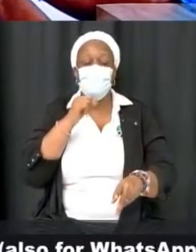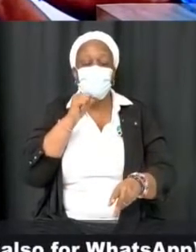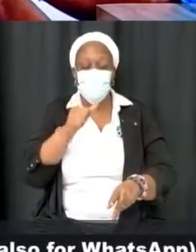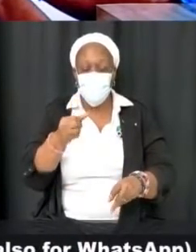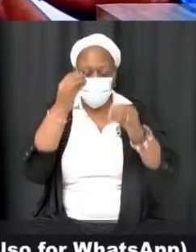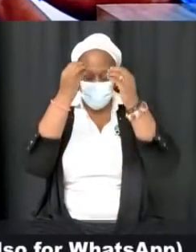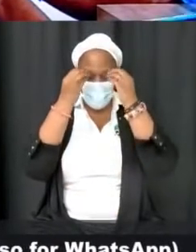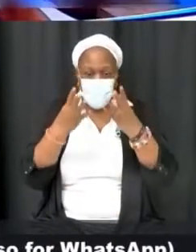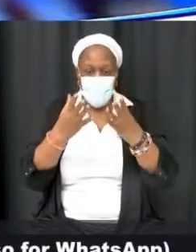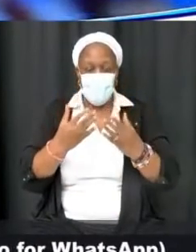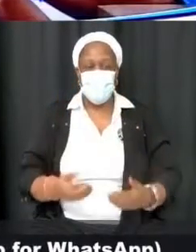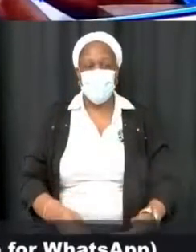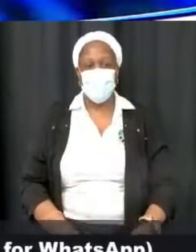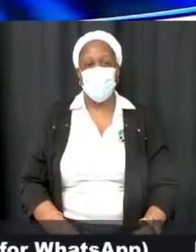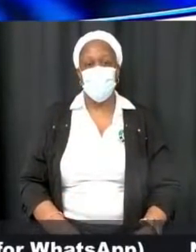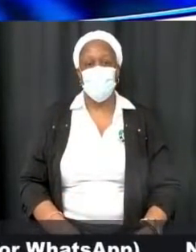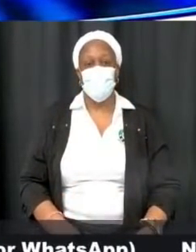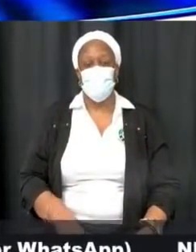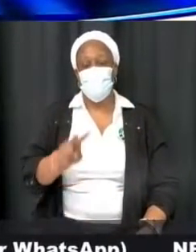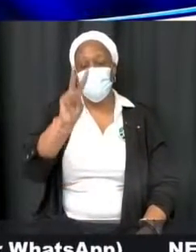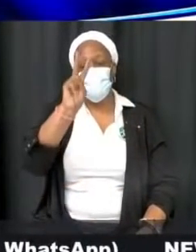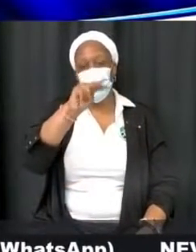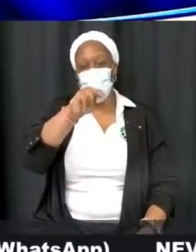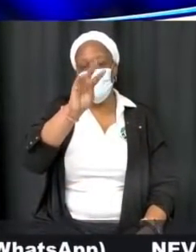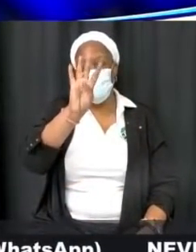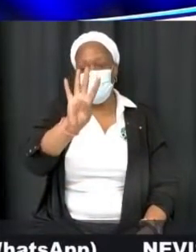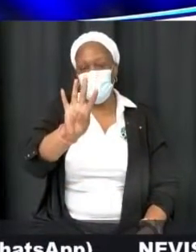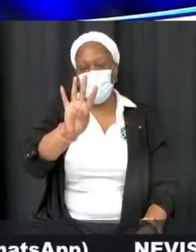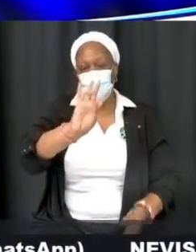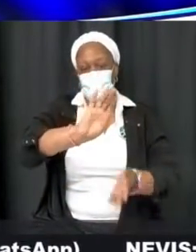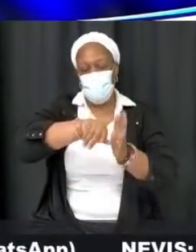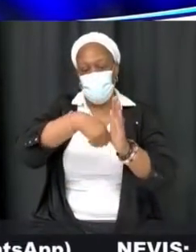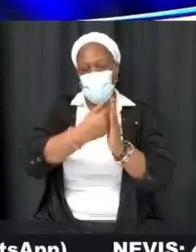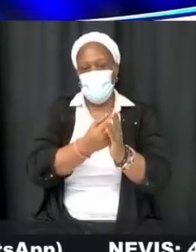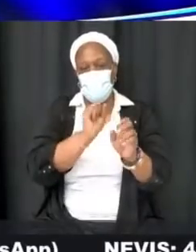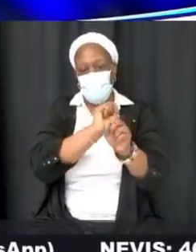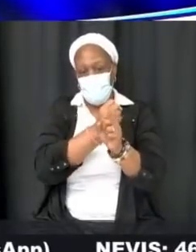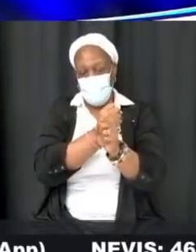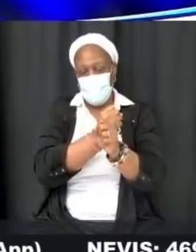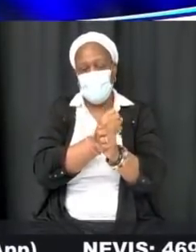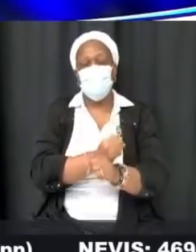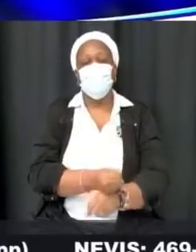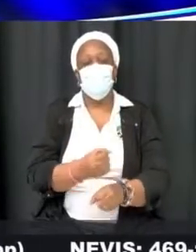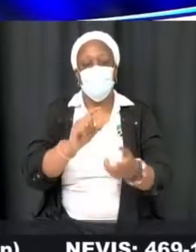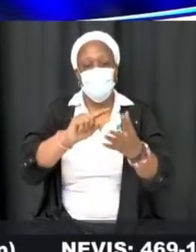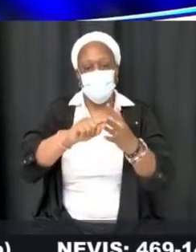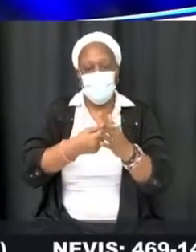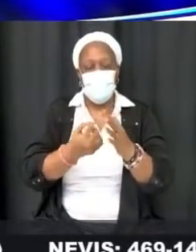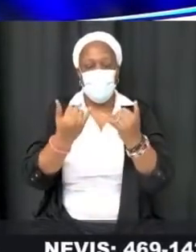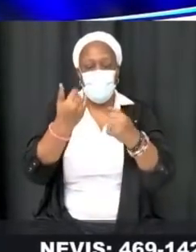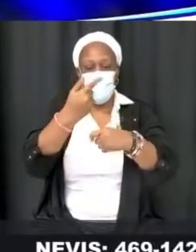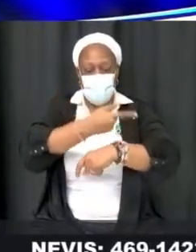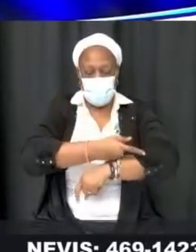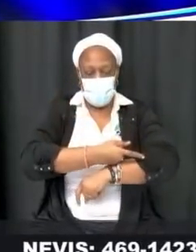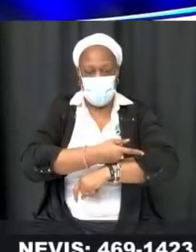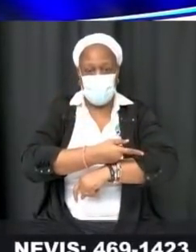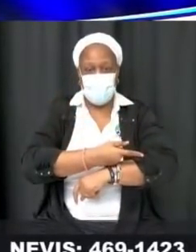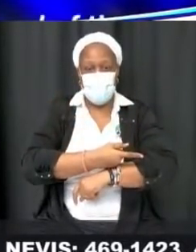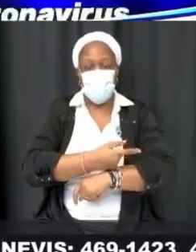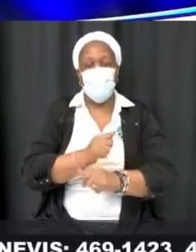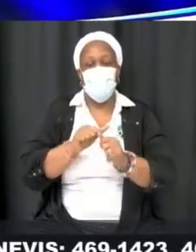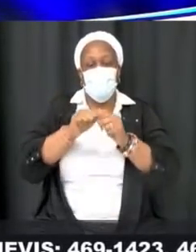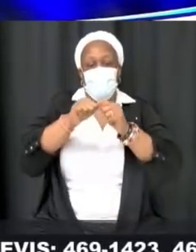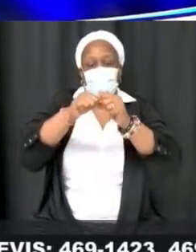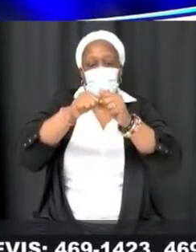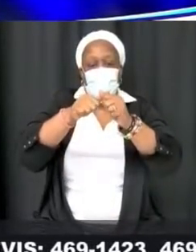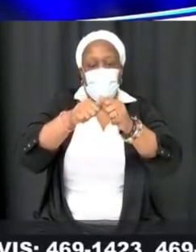A period of 24 hours curfew begins at 6 p.m. this evening and continue until Wednesday. During